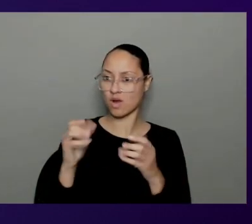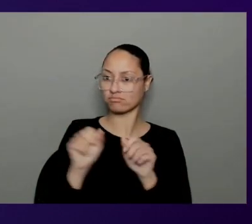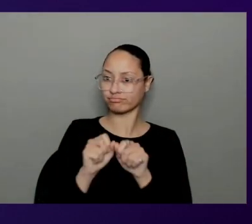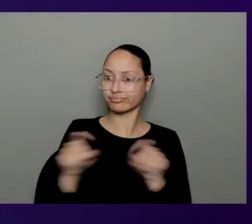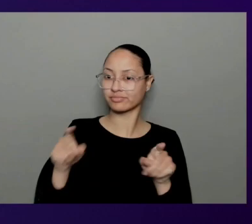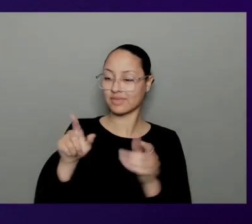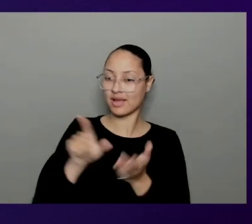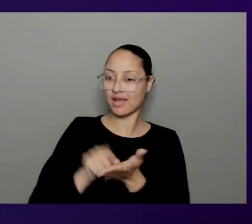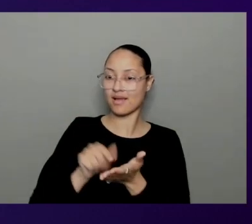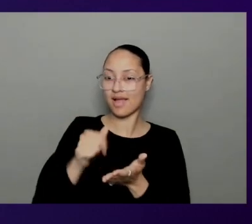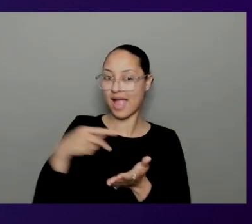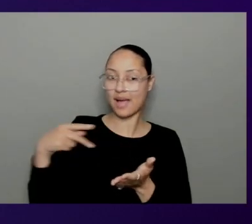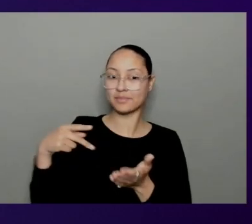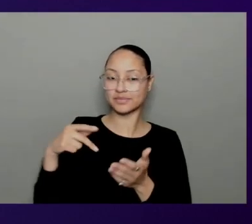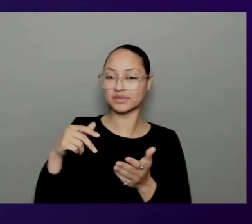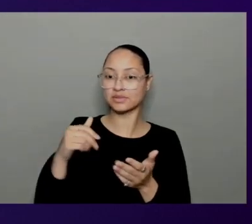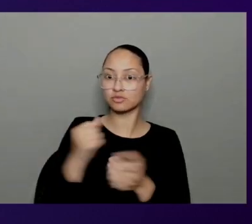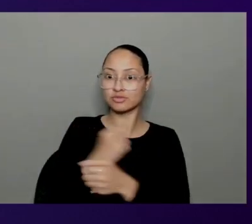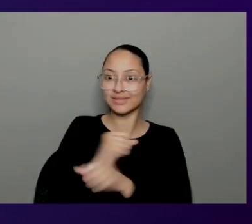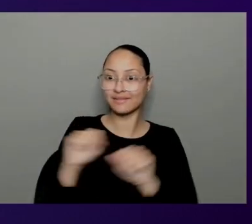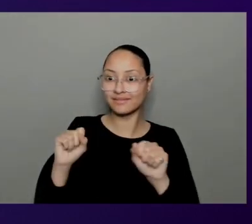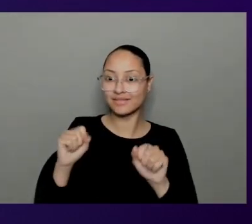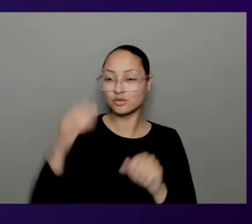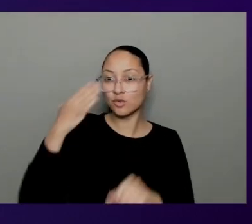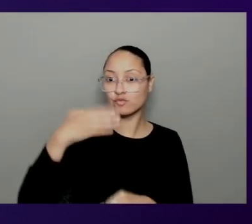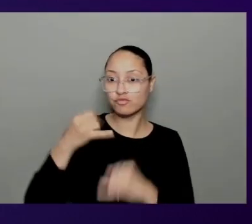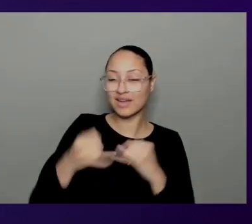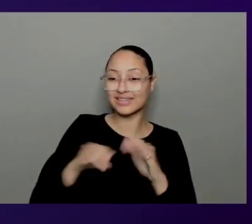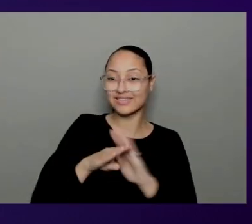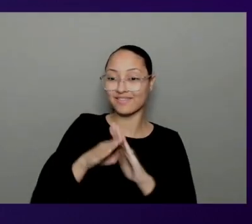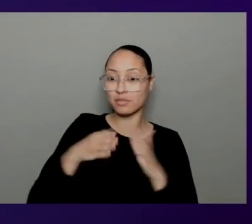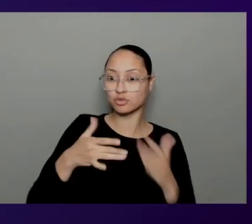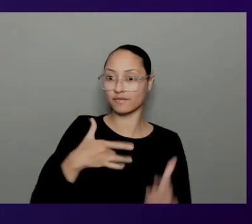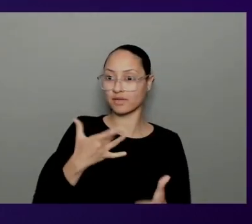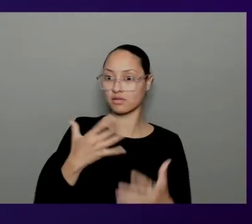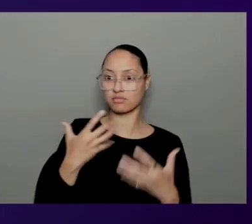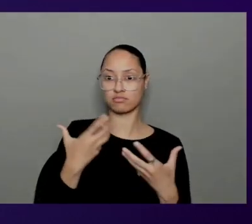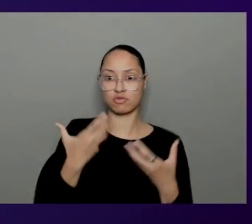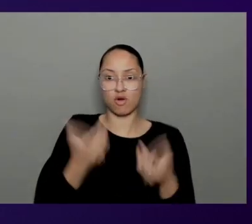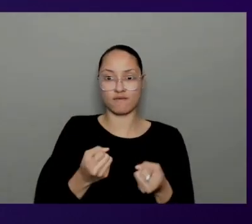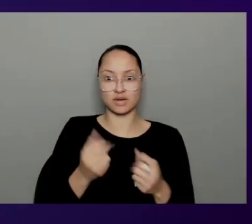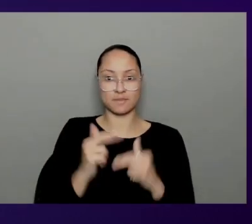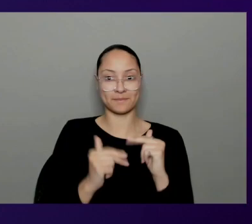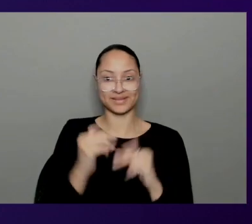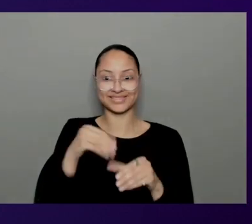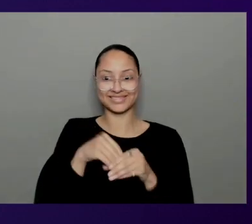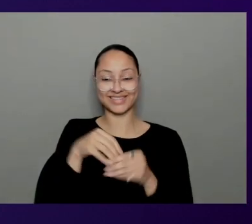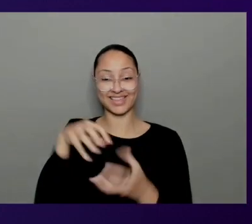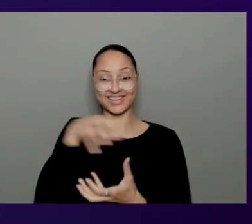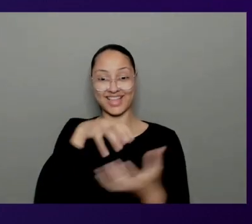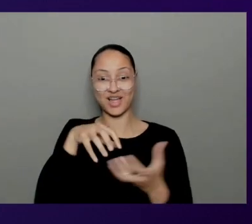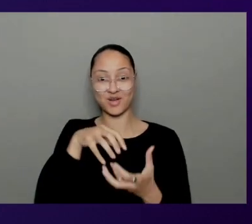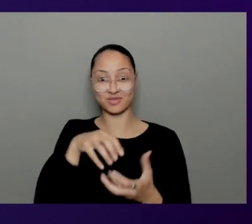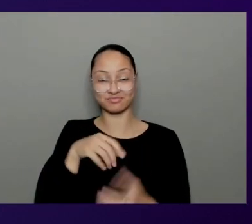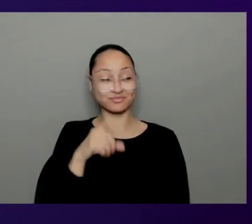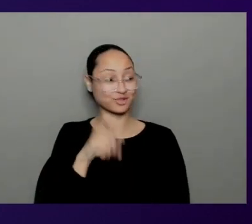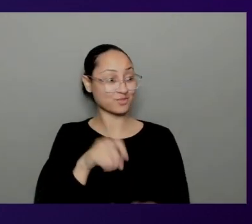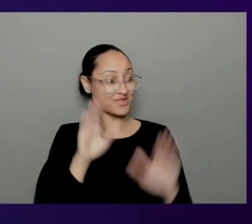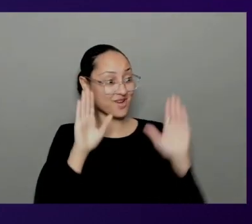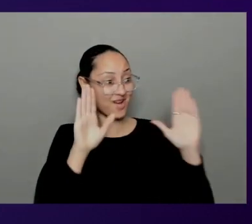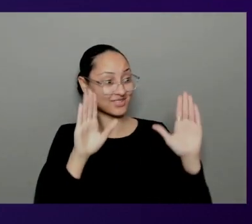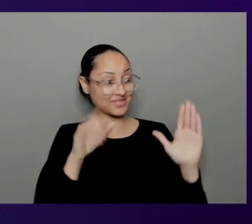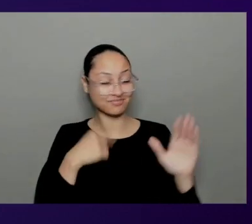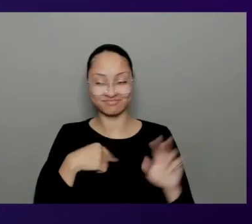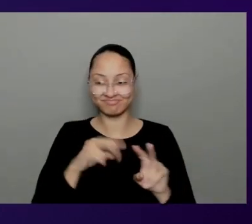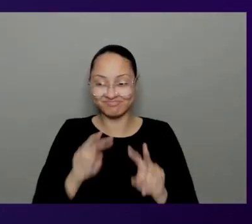that front-end developers also can feel confident in building in the cloud. It's gonna be awesome. I'm excited. Yeah. Let's go ahead and jump